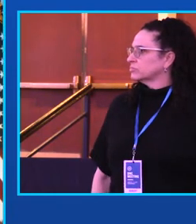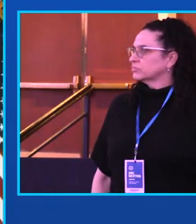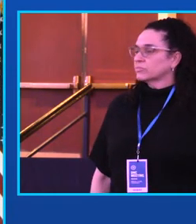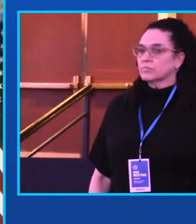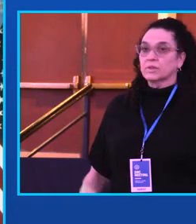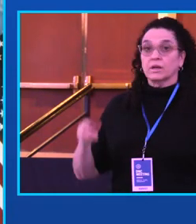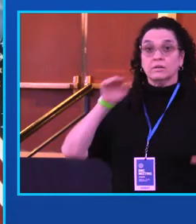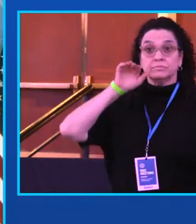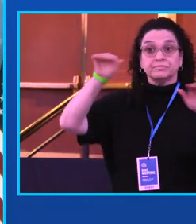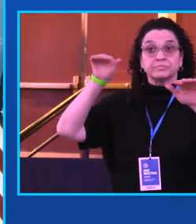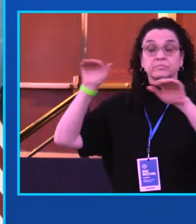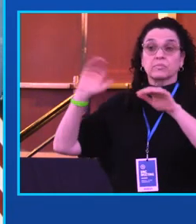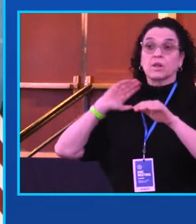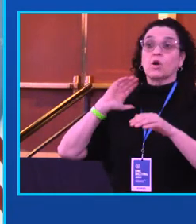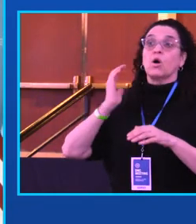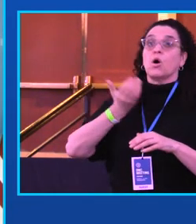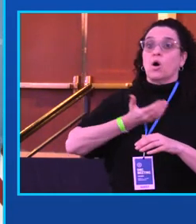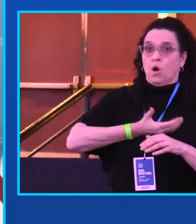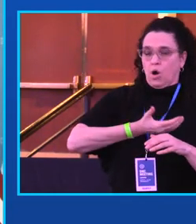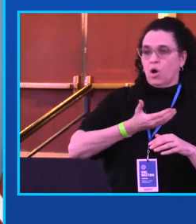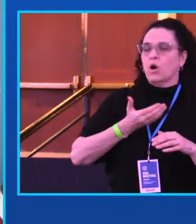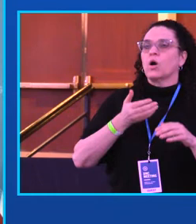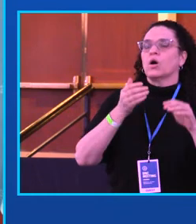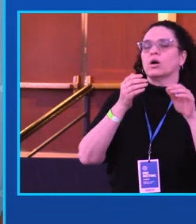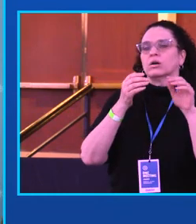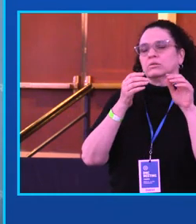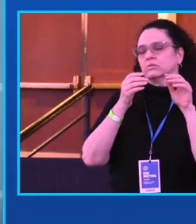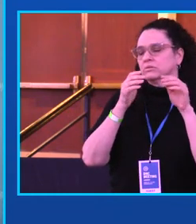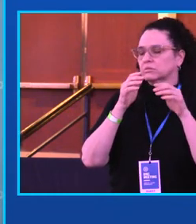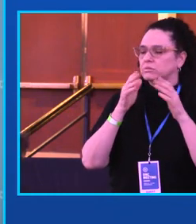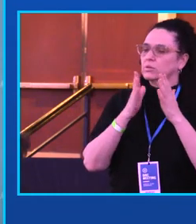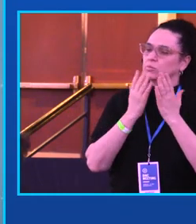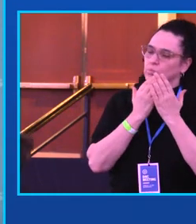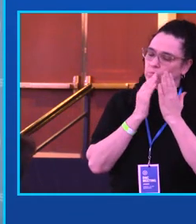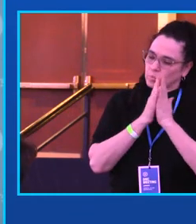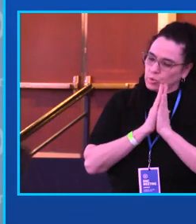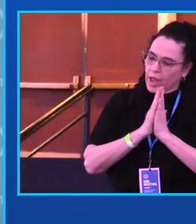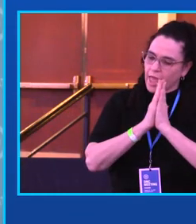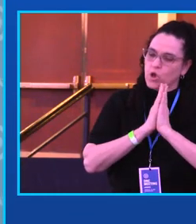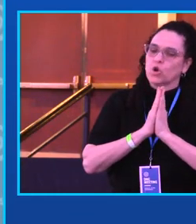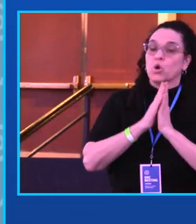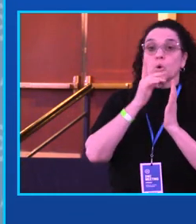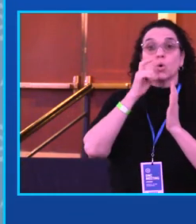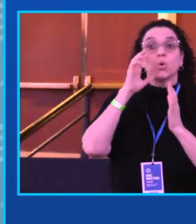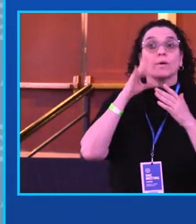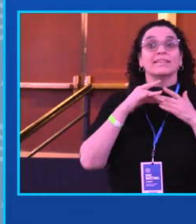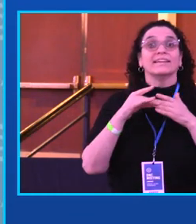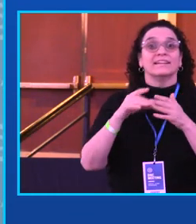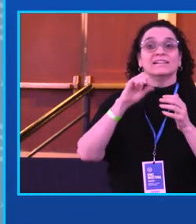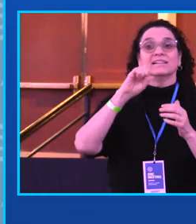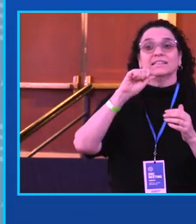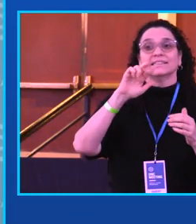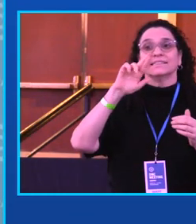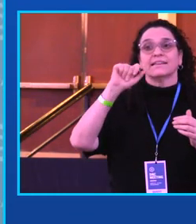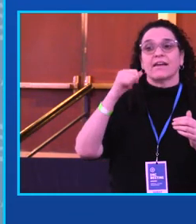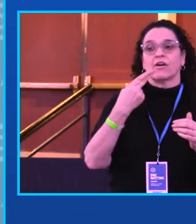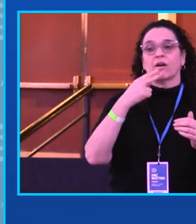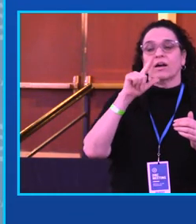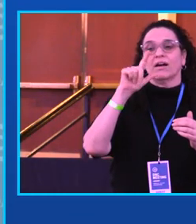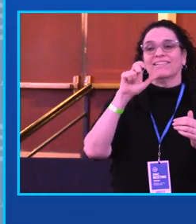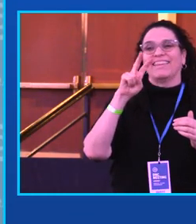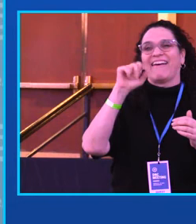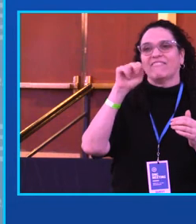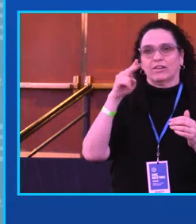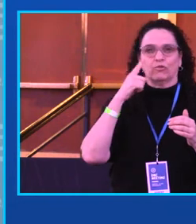Members, our invocation today will be led by Sarah Levin of our Interfaith Council. Please welcome our friend, Sarah